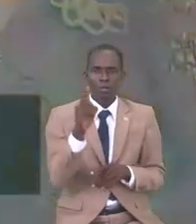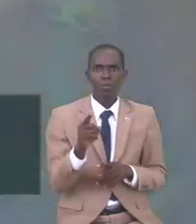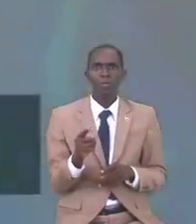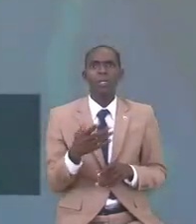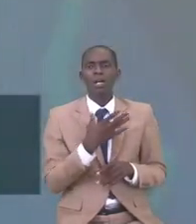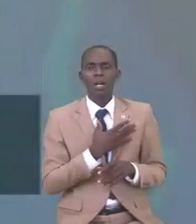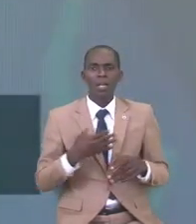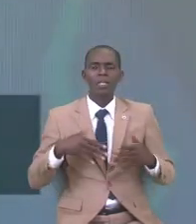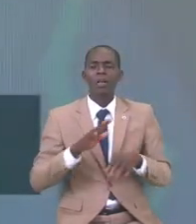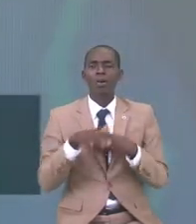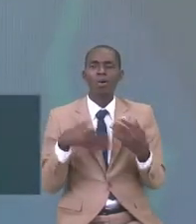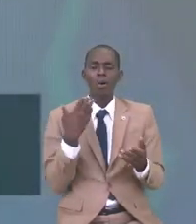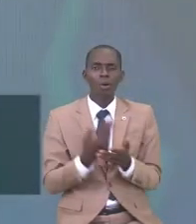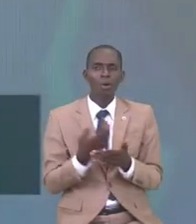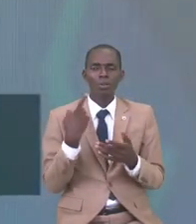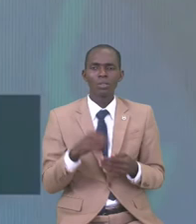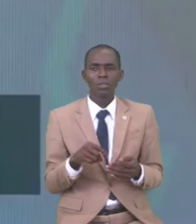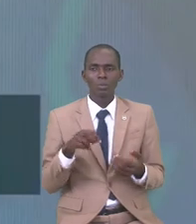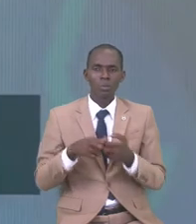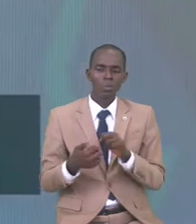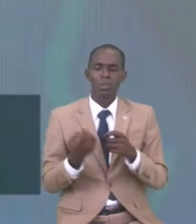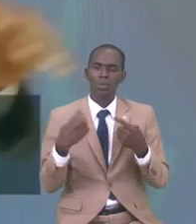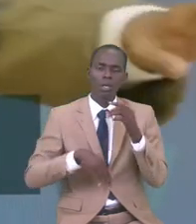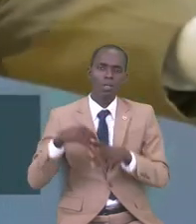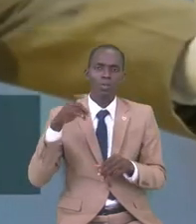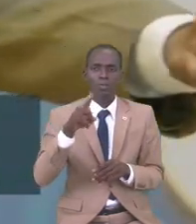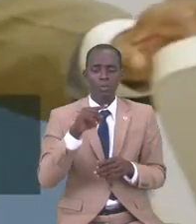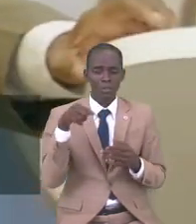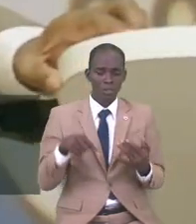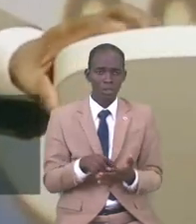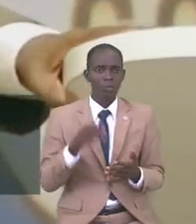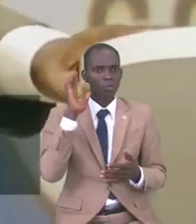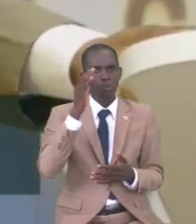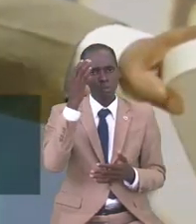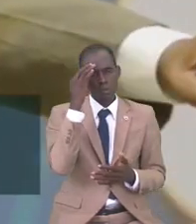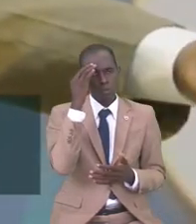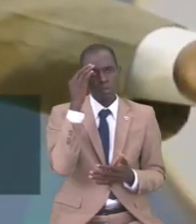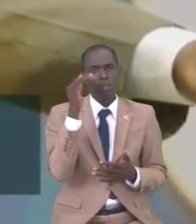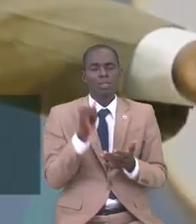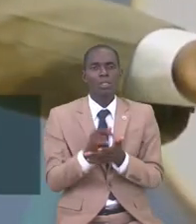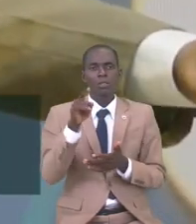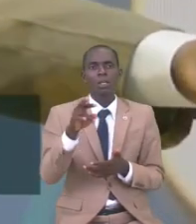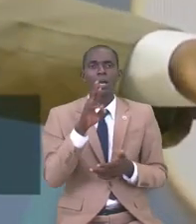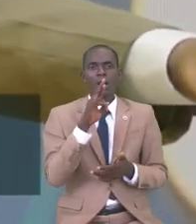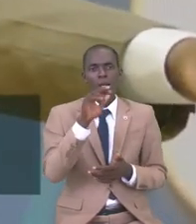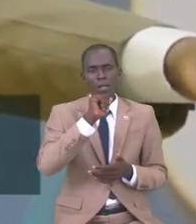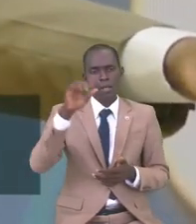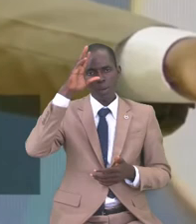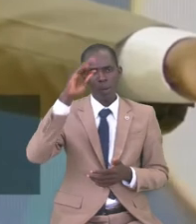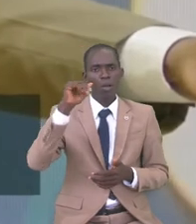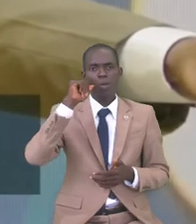get out of you. By this we will know in this land that thou art a man, a woman of God, and that